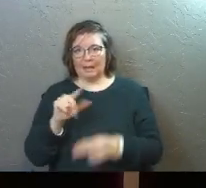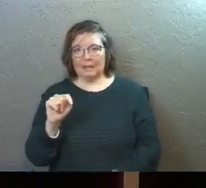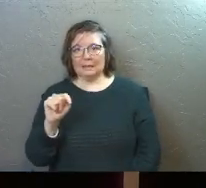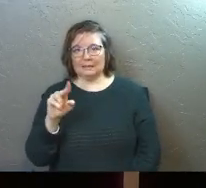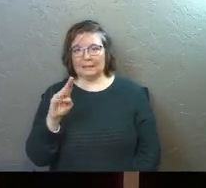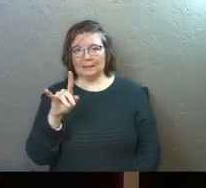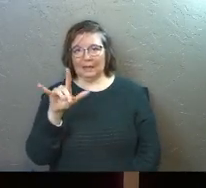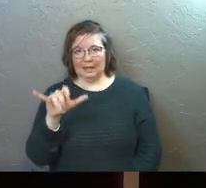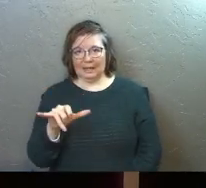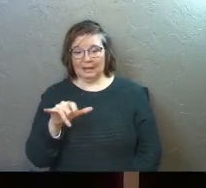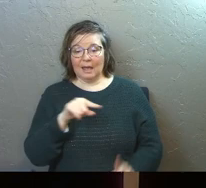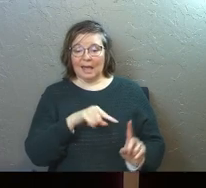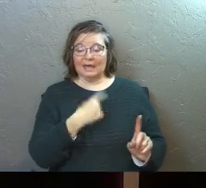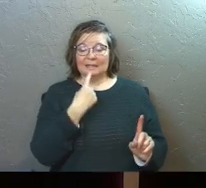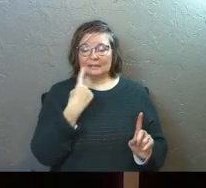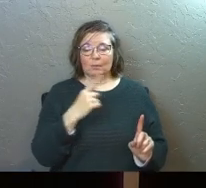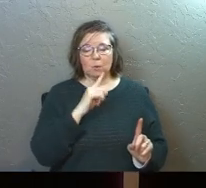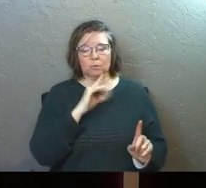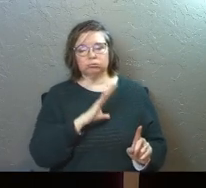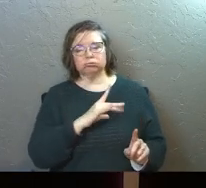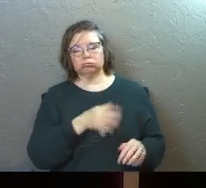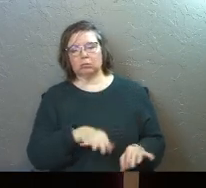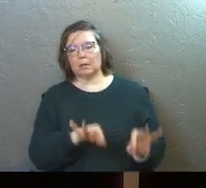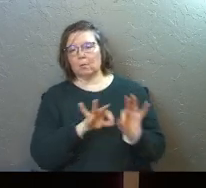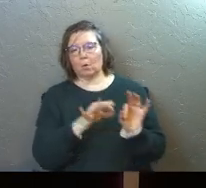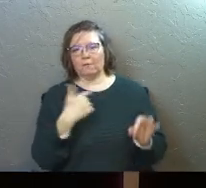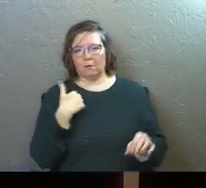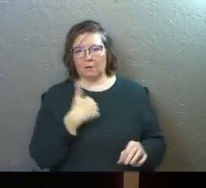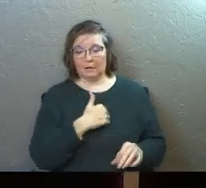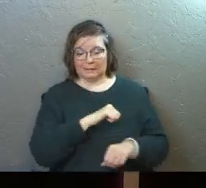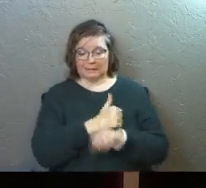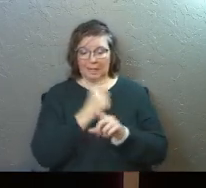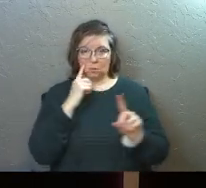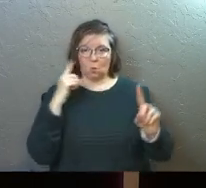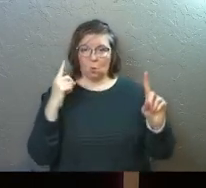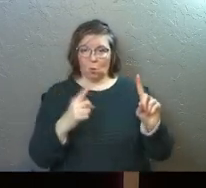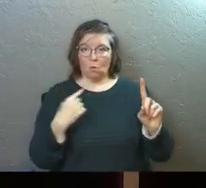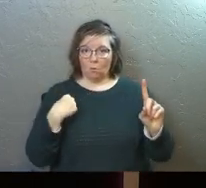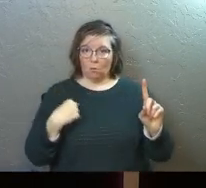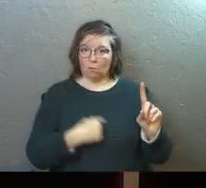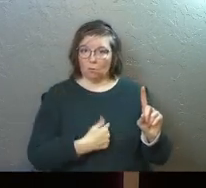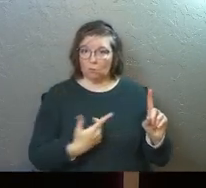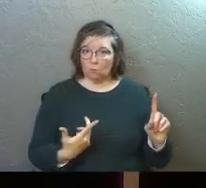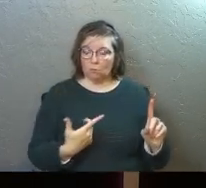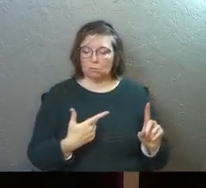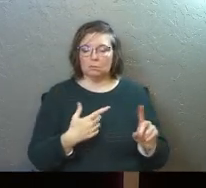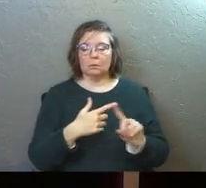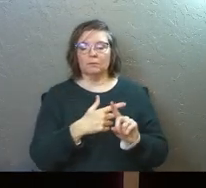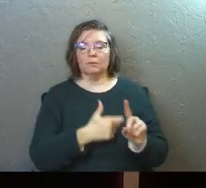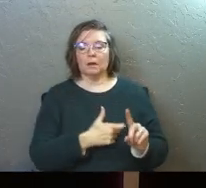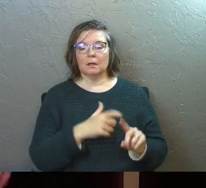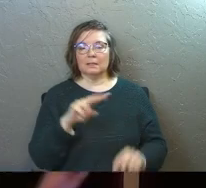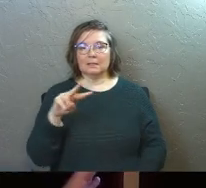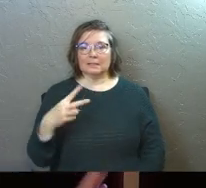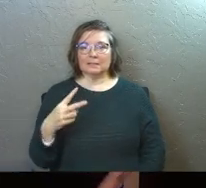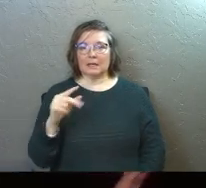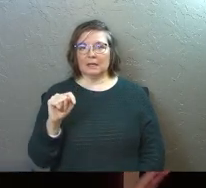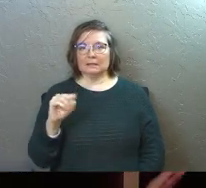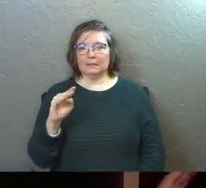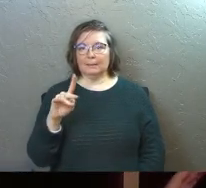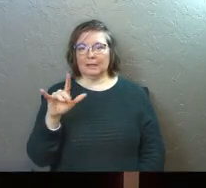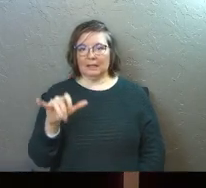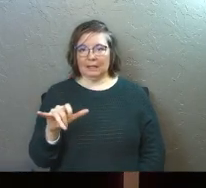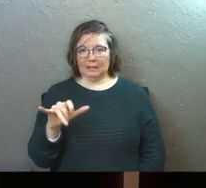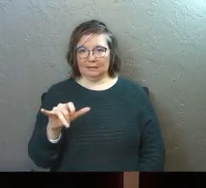in this letter, Paul says something that I believe is so important for us. He sets a goal for us. And so this is going to come from 2 Timothy. I'm going to read